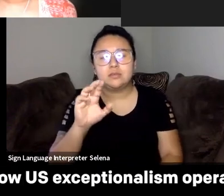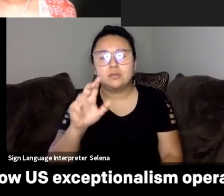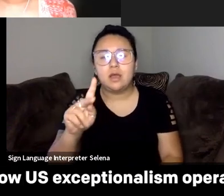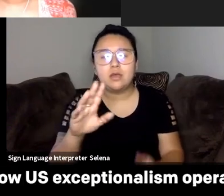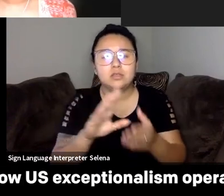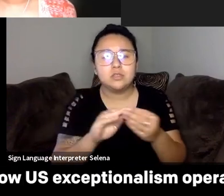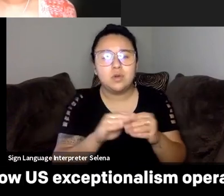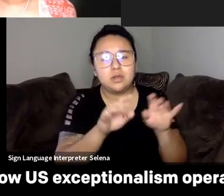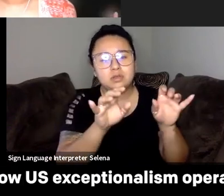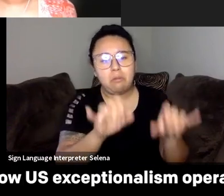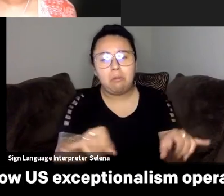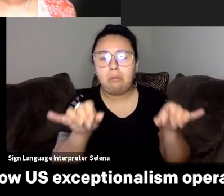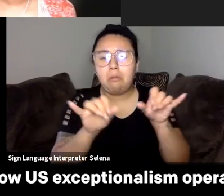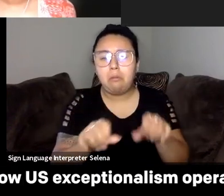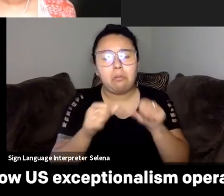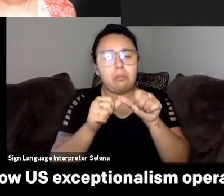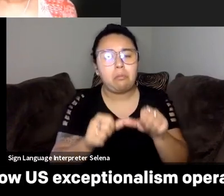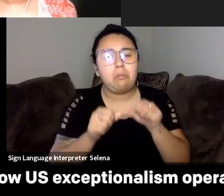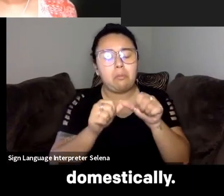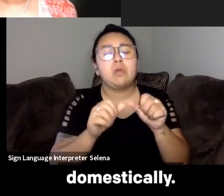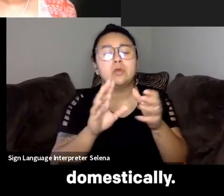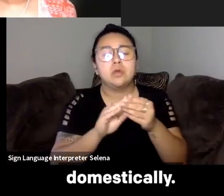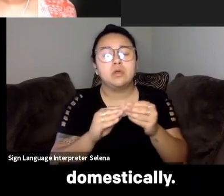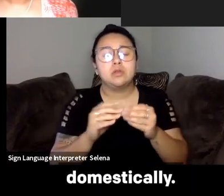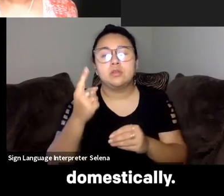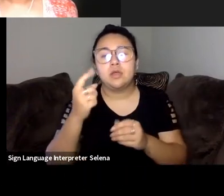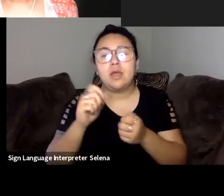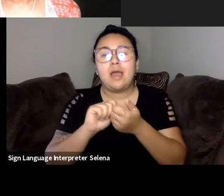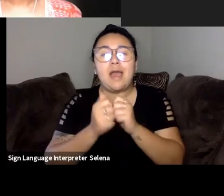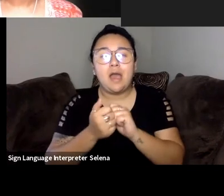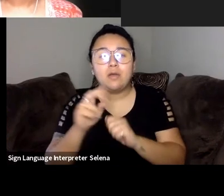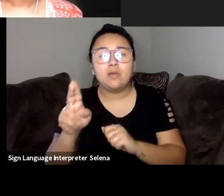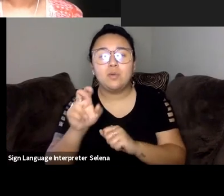how US exceptionalism operates domestically.